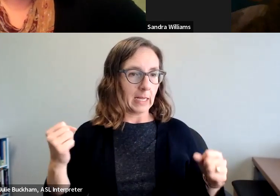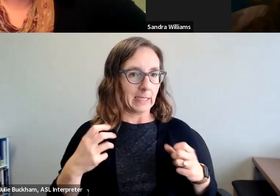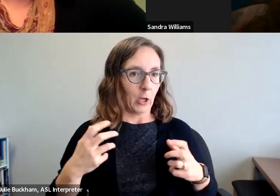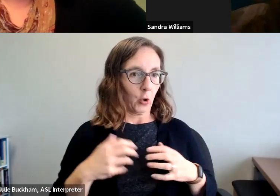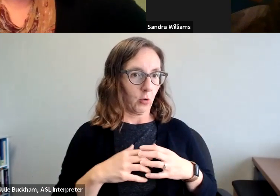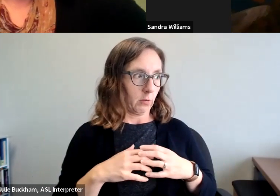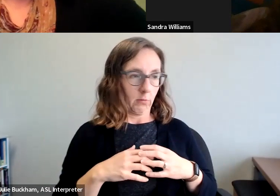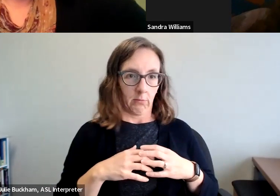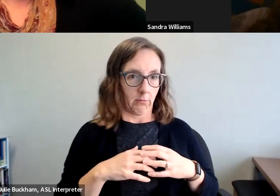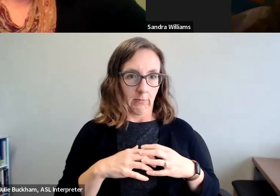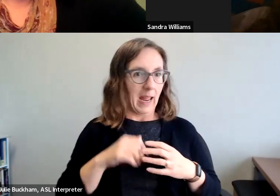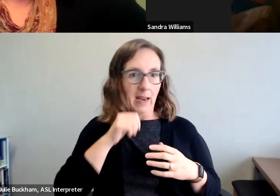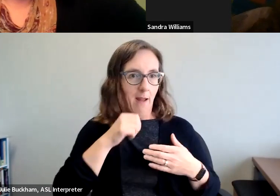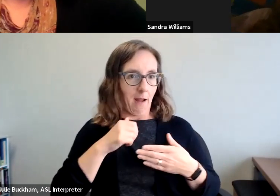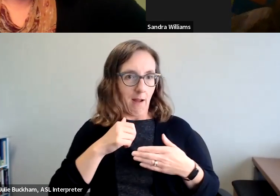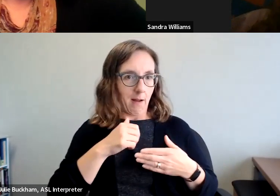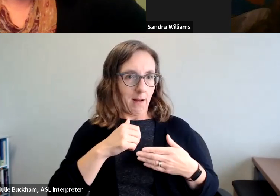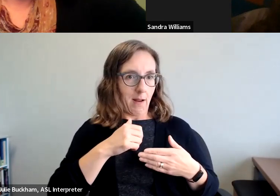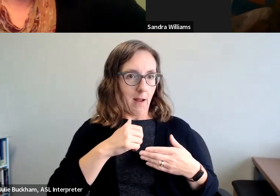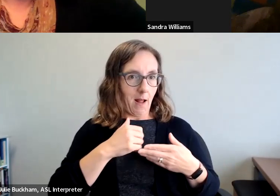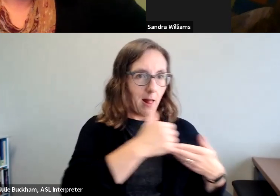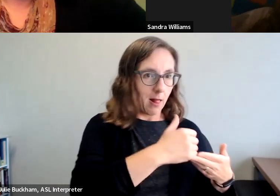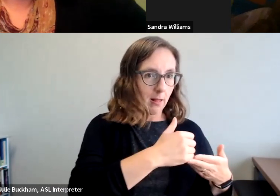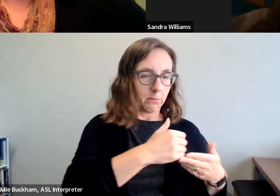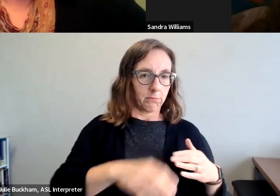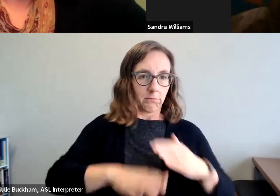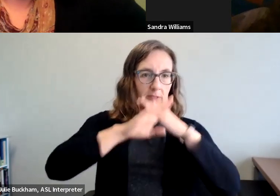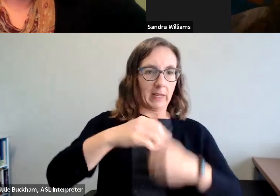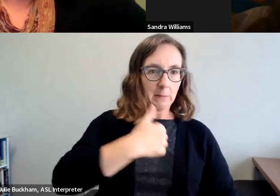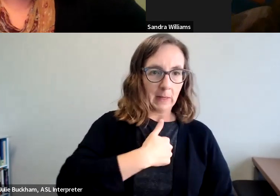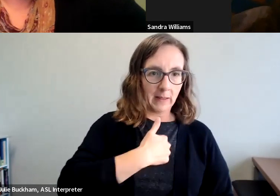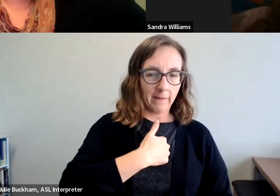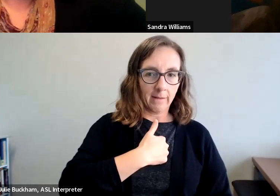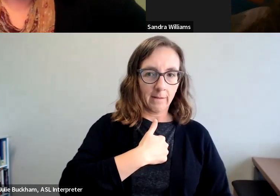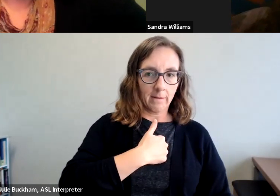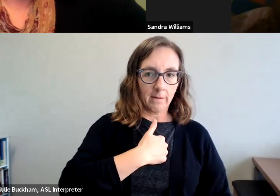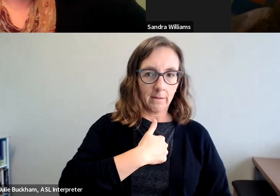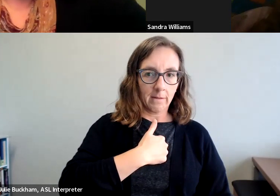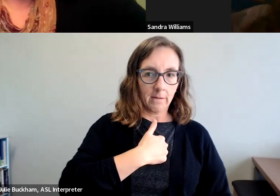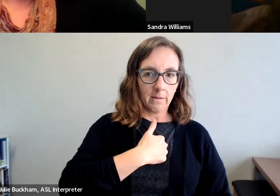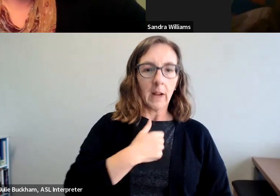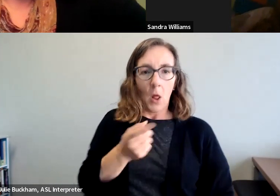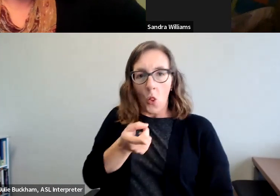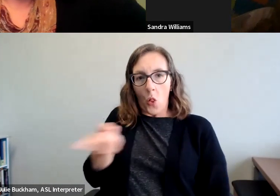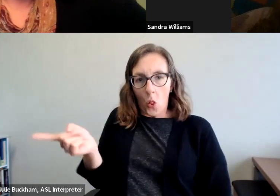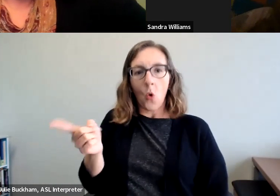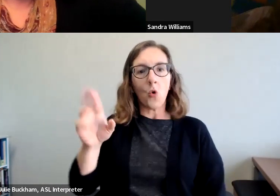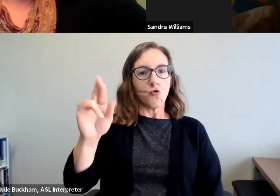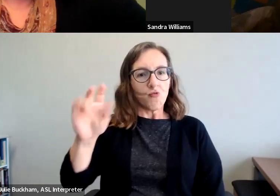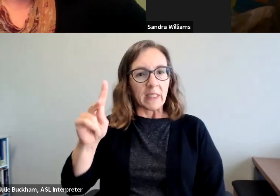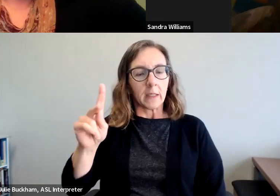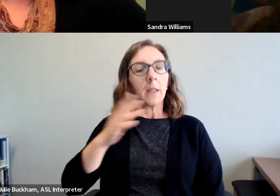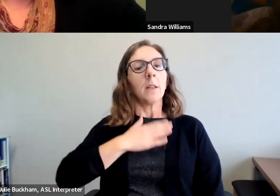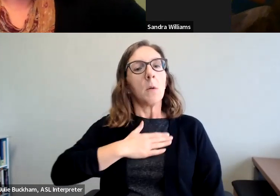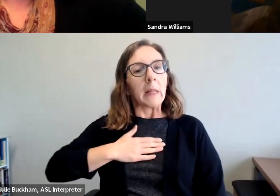and didn't help me defend myself and put people at risk. So listen to